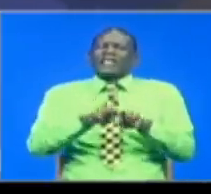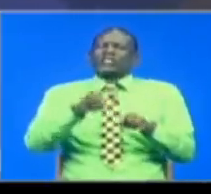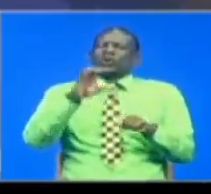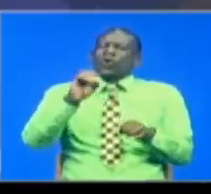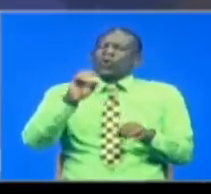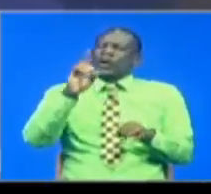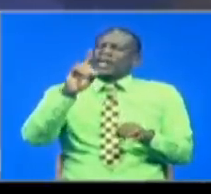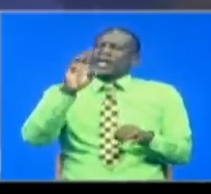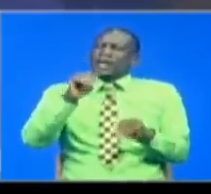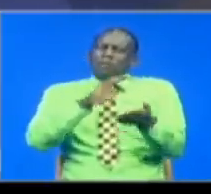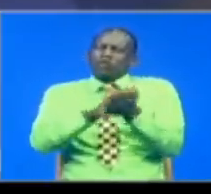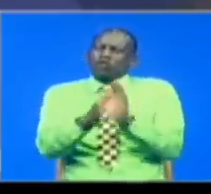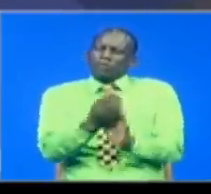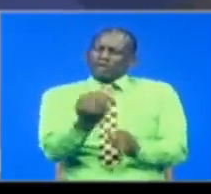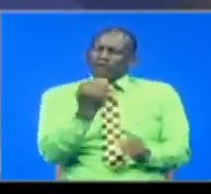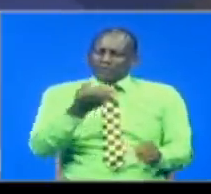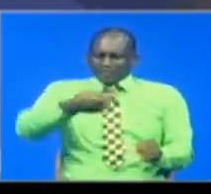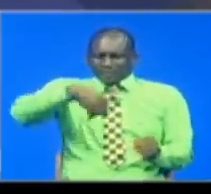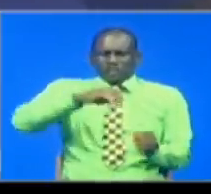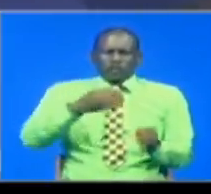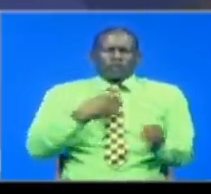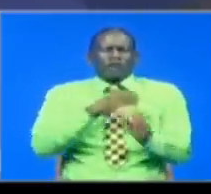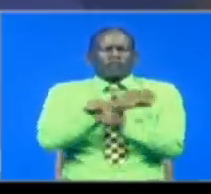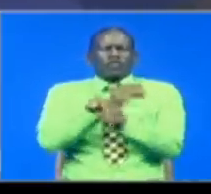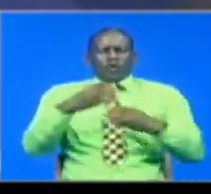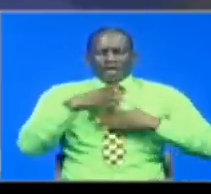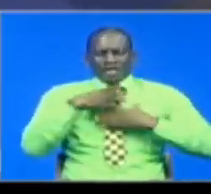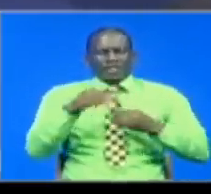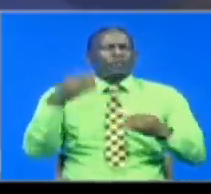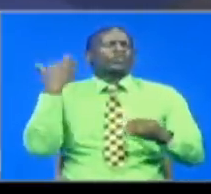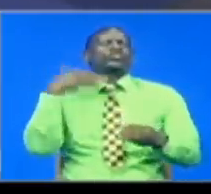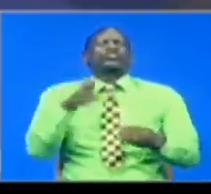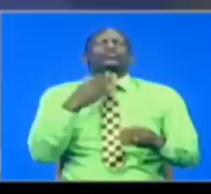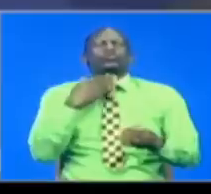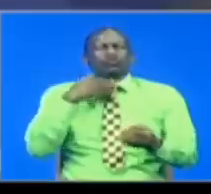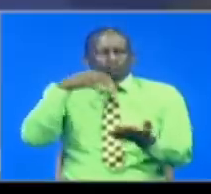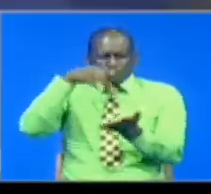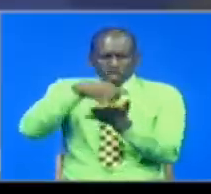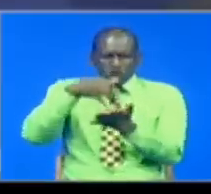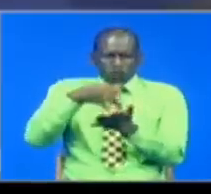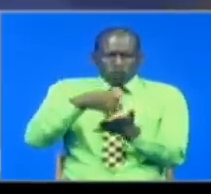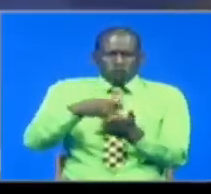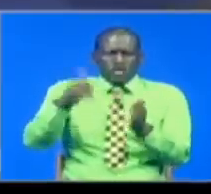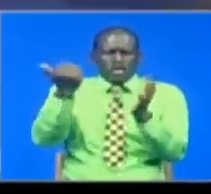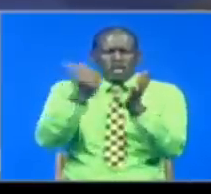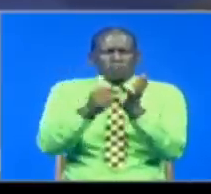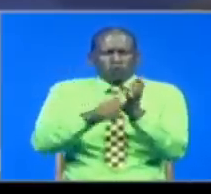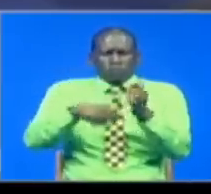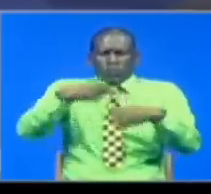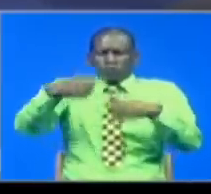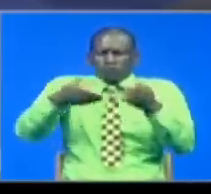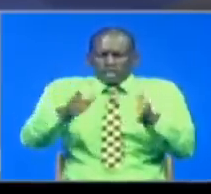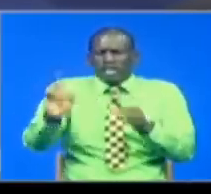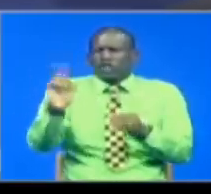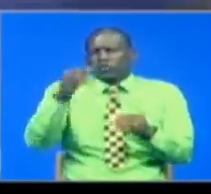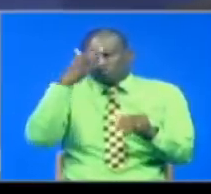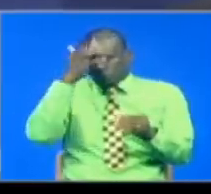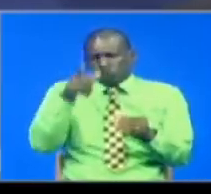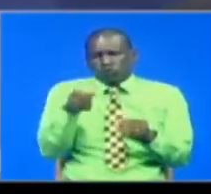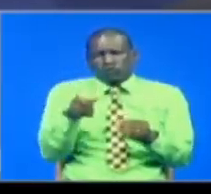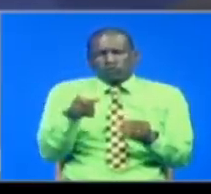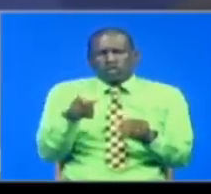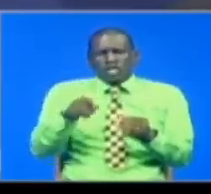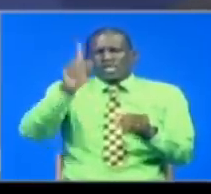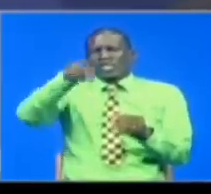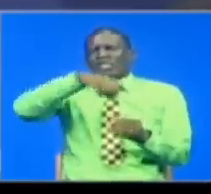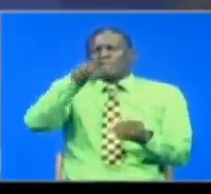hulizwa, hatuna haja, hatutaki kuhusishwa na ile shida inaendelea hapa Nairobi kwa sababu ya ile